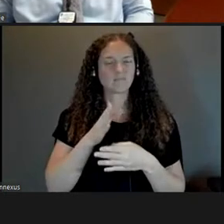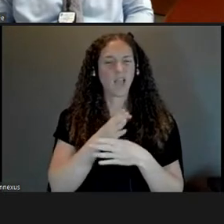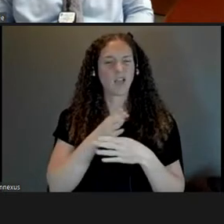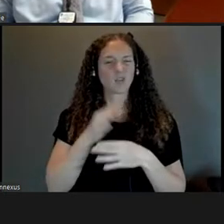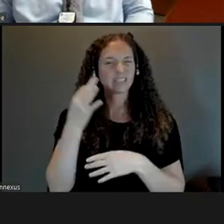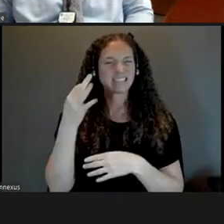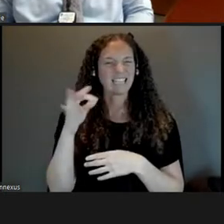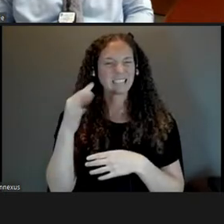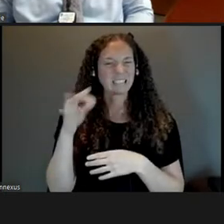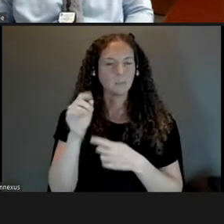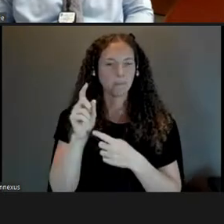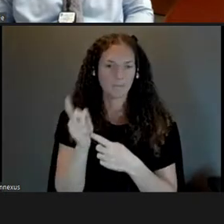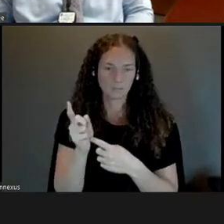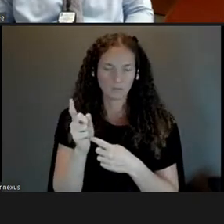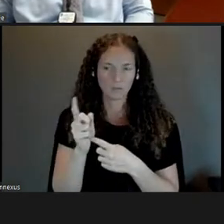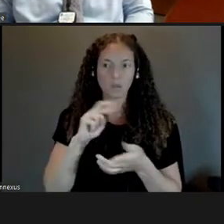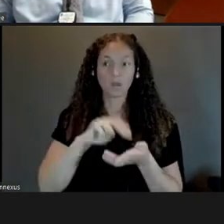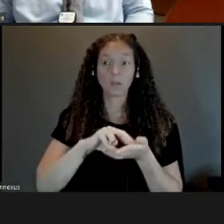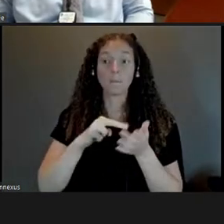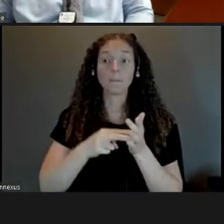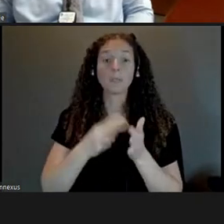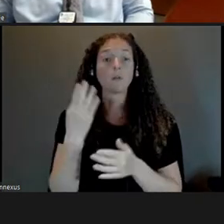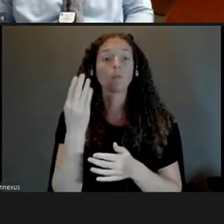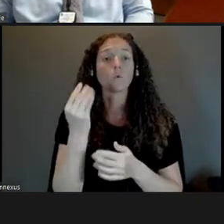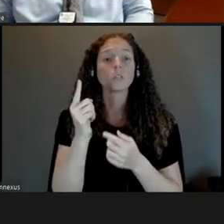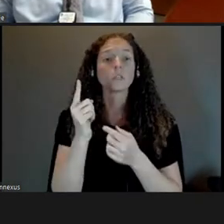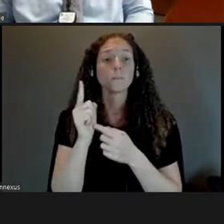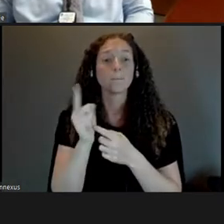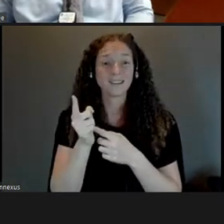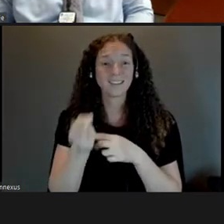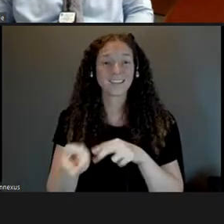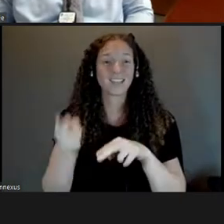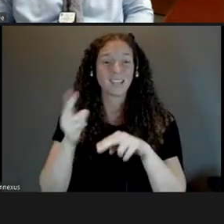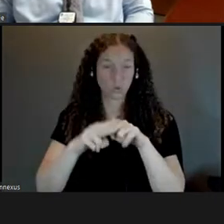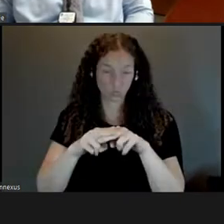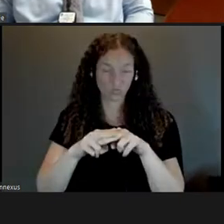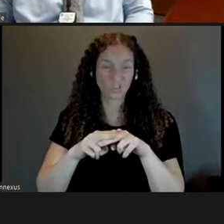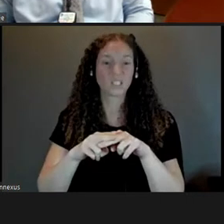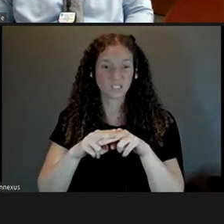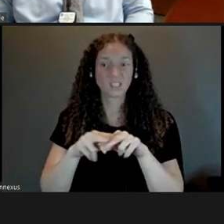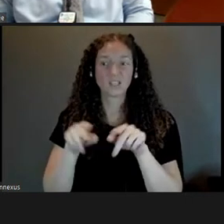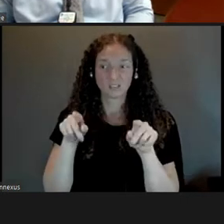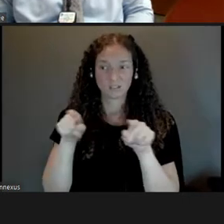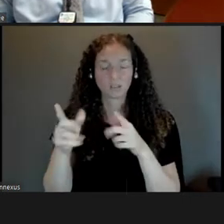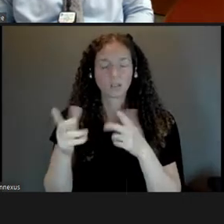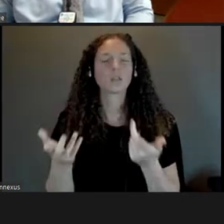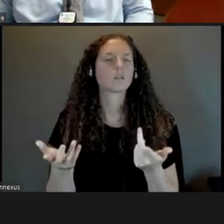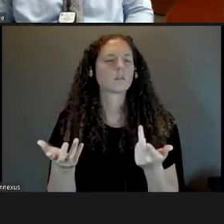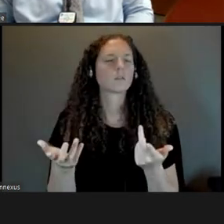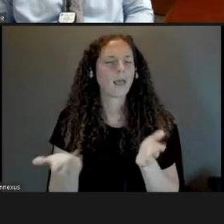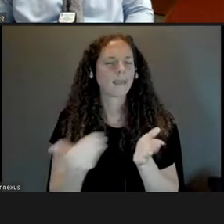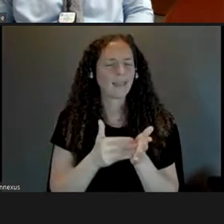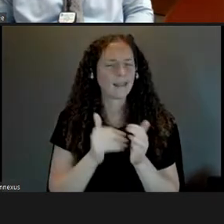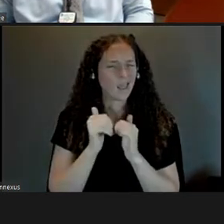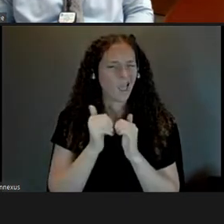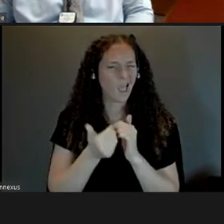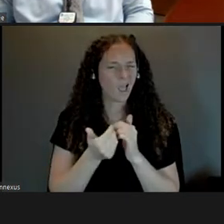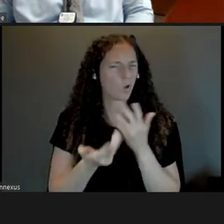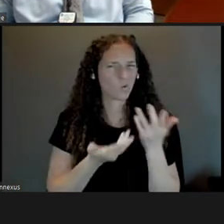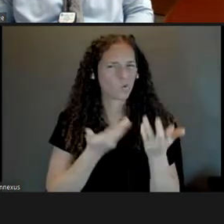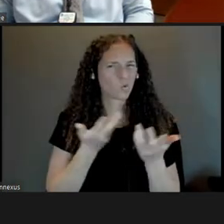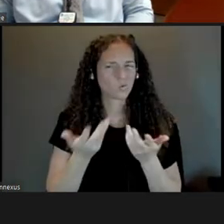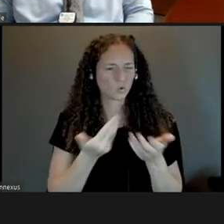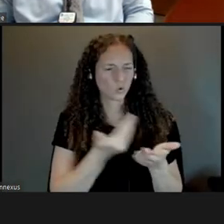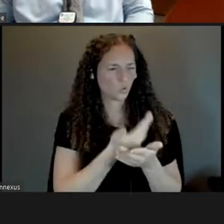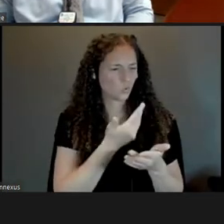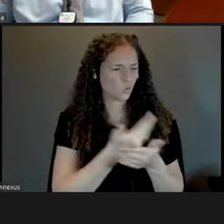This is a 14-minute increase in between trains that are servicing this station. Again, how is this new